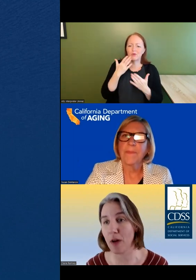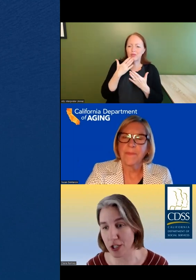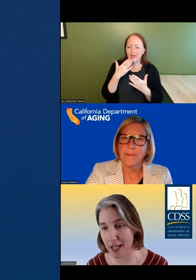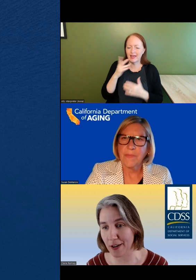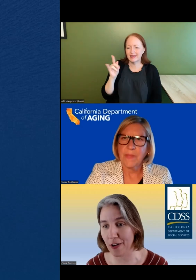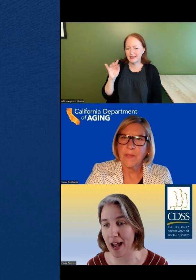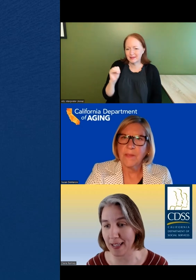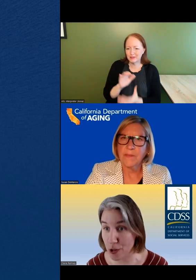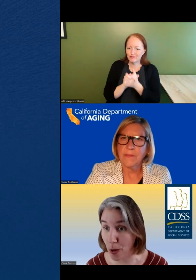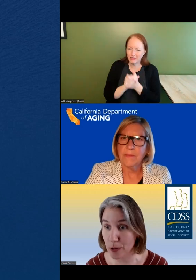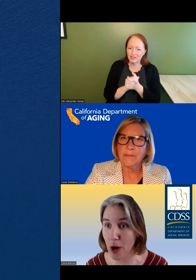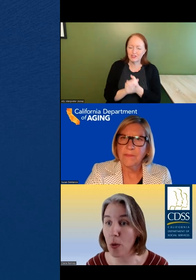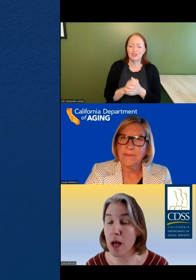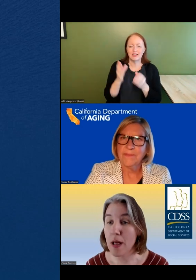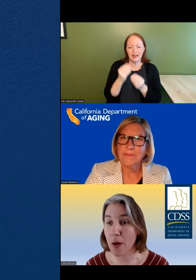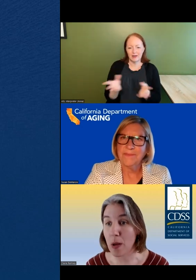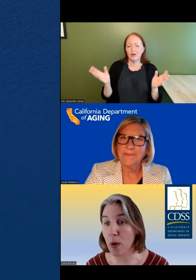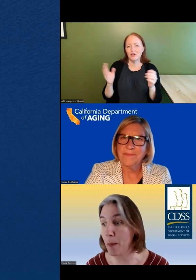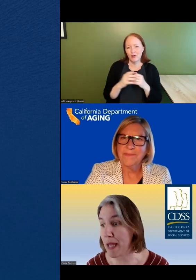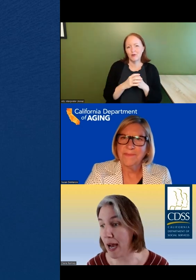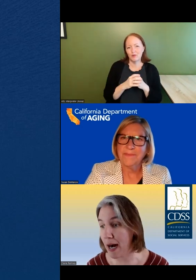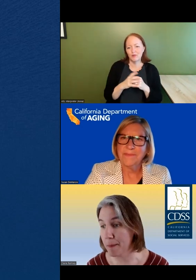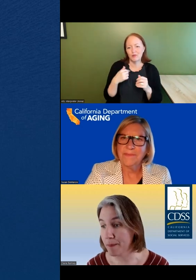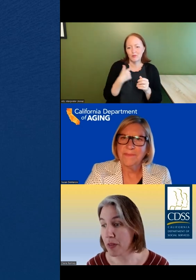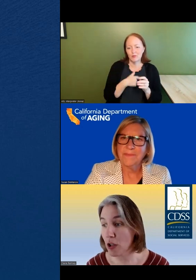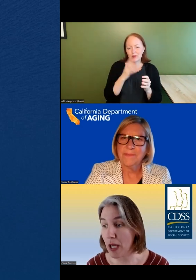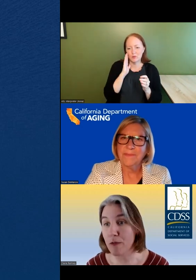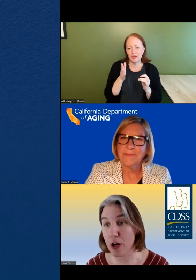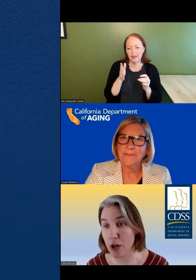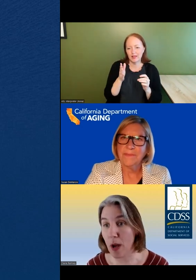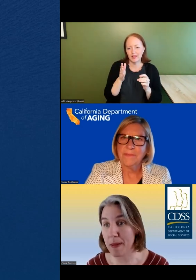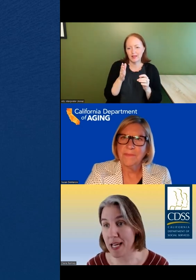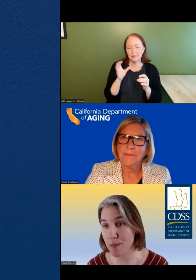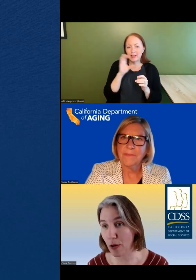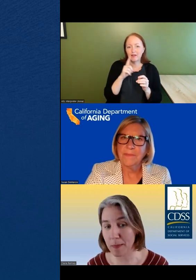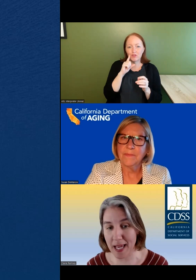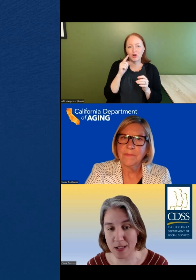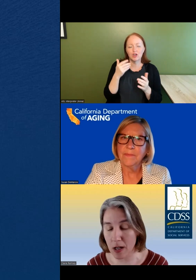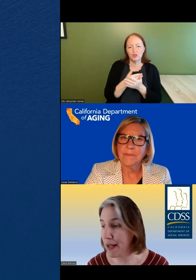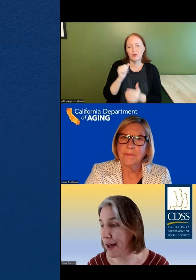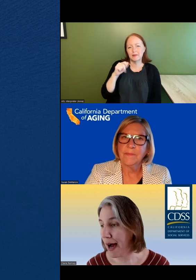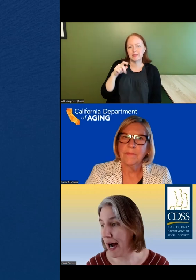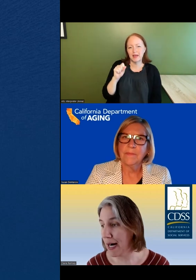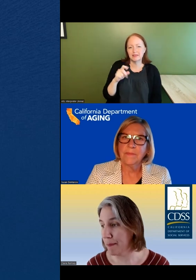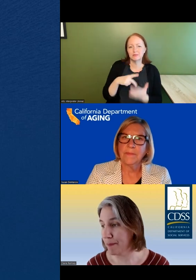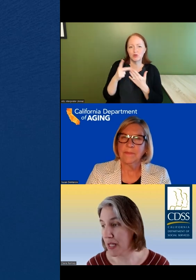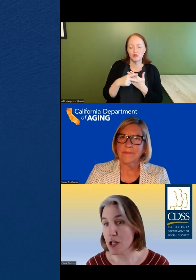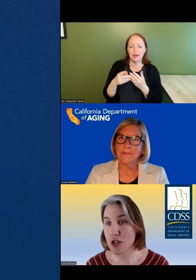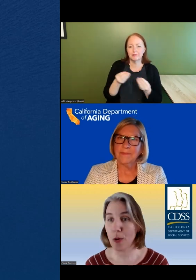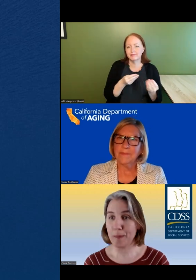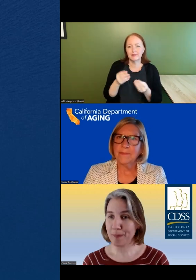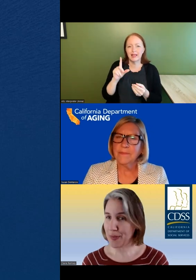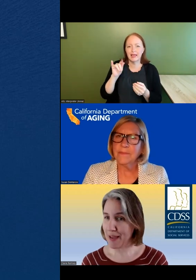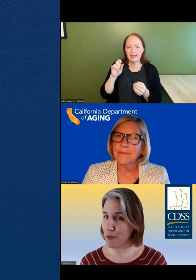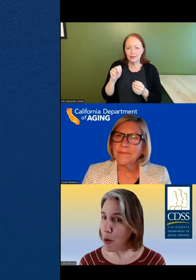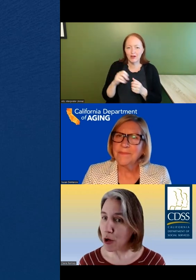Kim, congratulate her, and let you all know that we will be looking for a new APS program liaison.